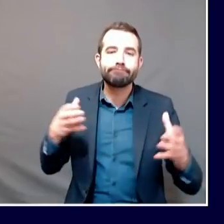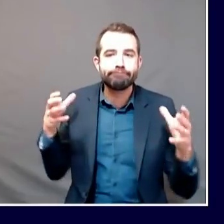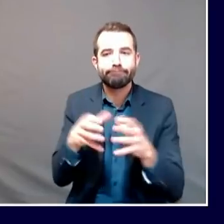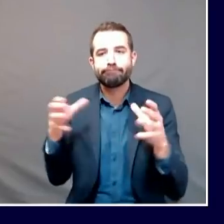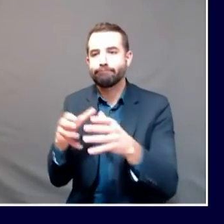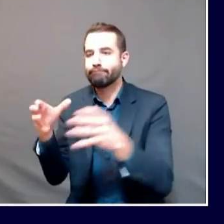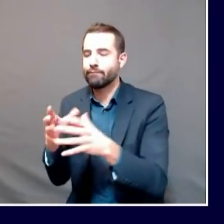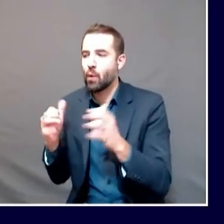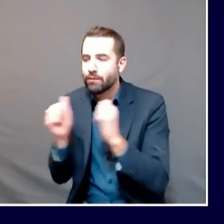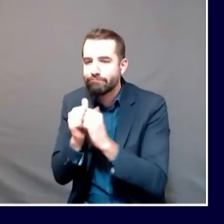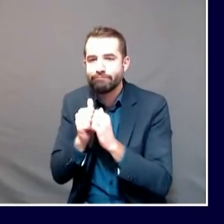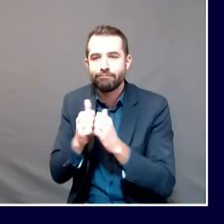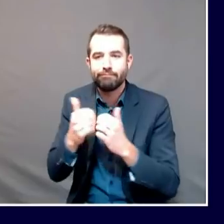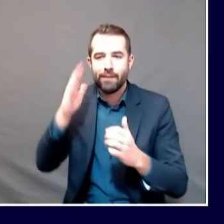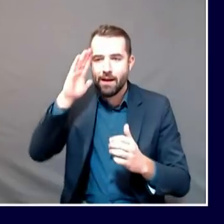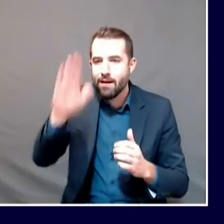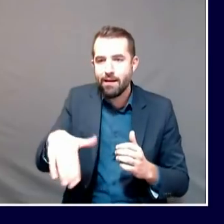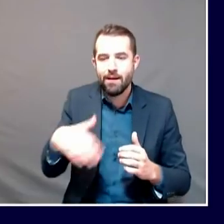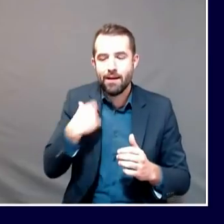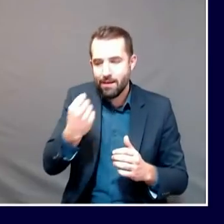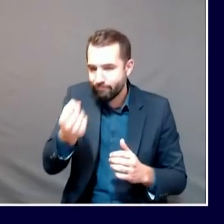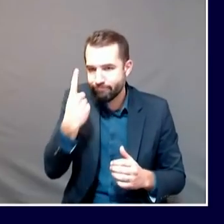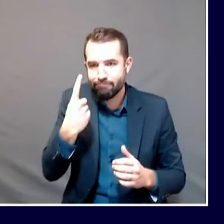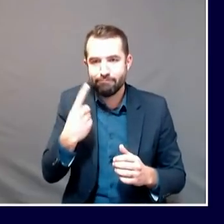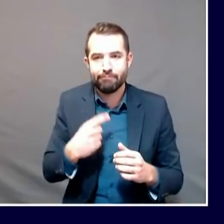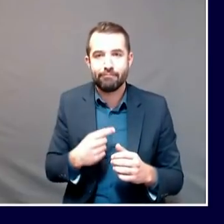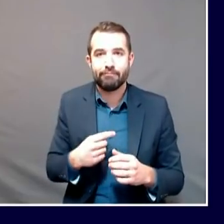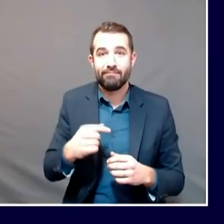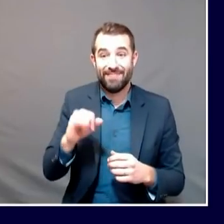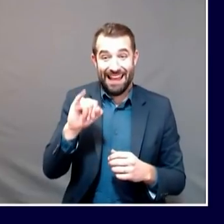if staying in your pod, in your bubble, is